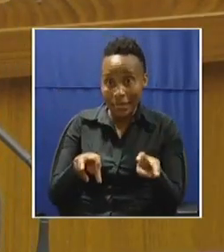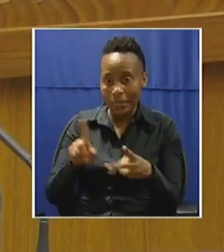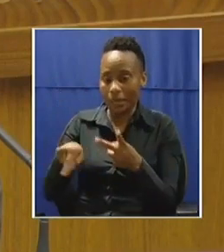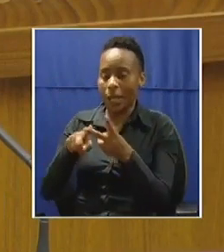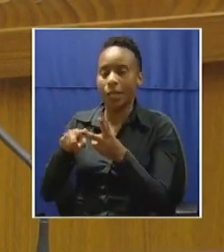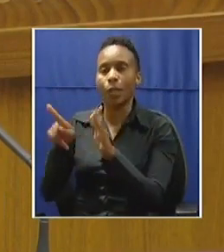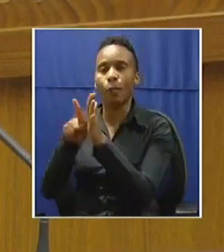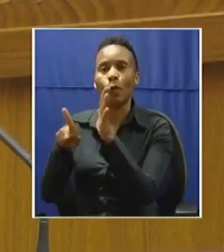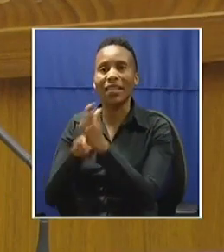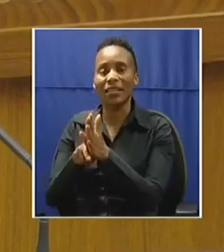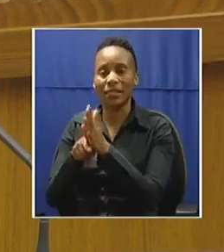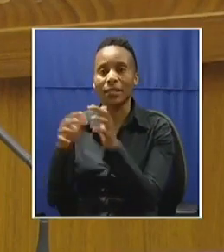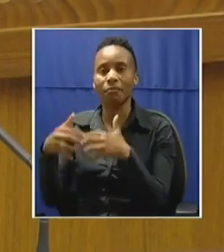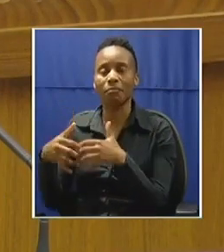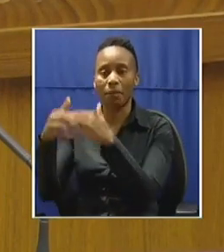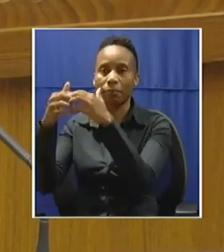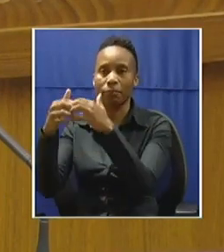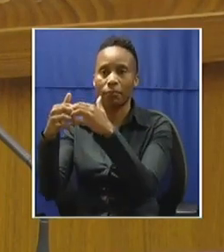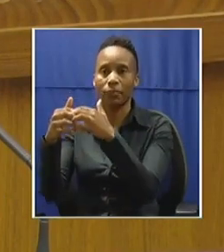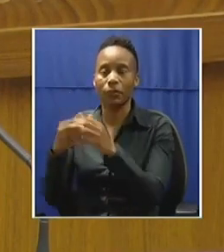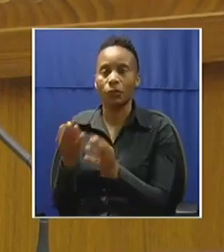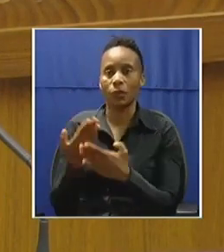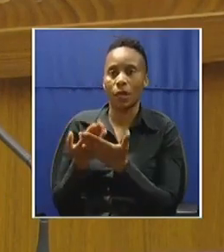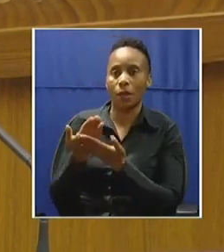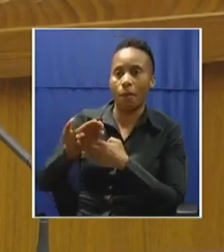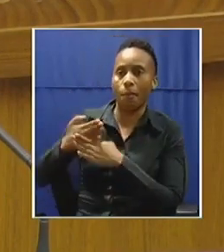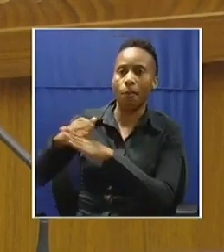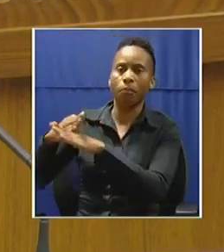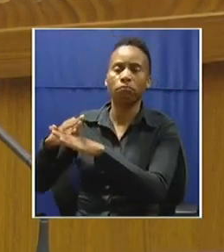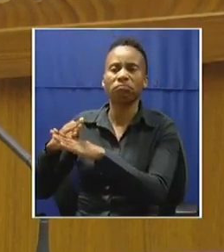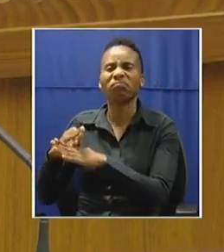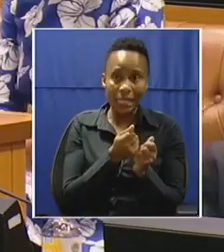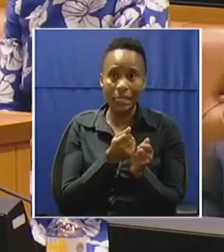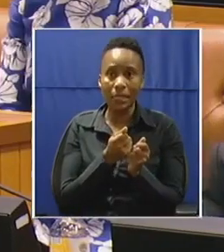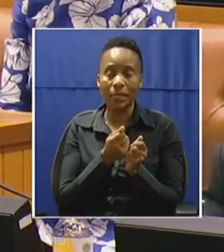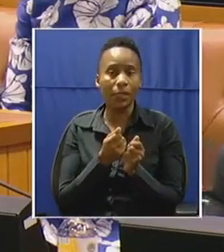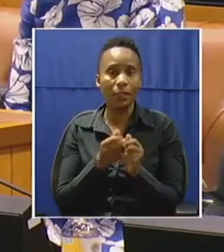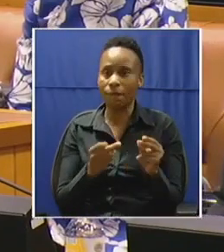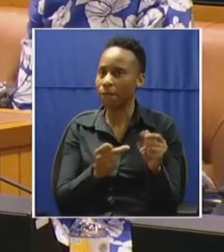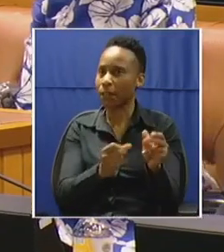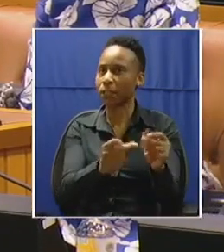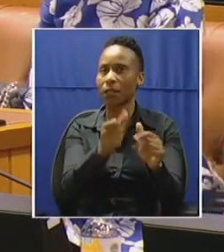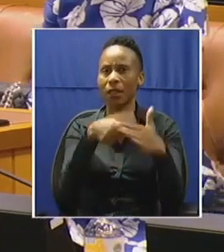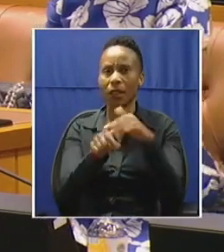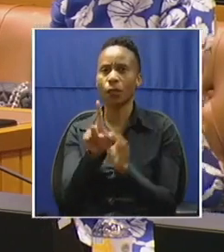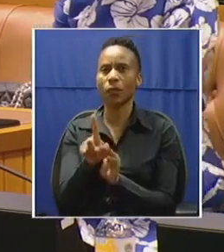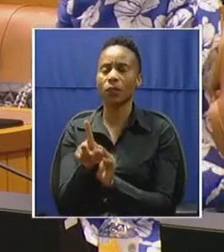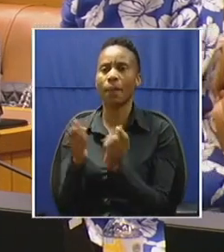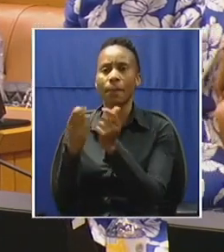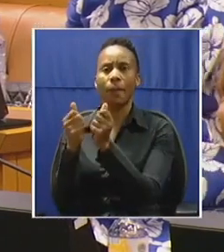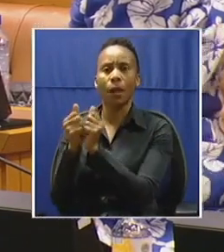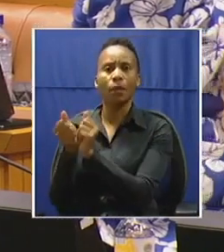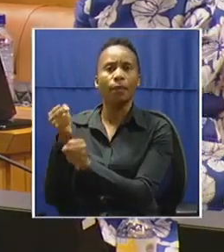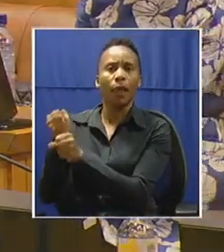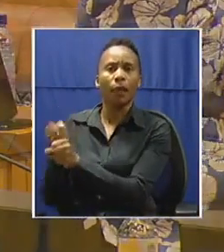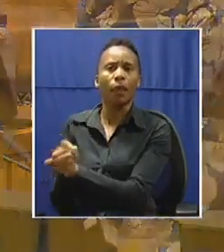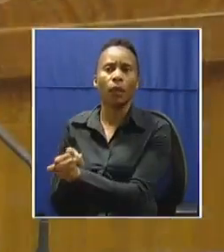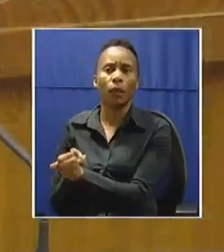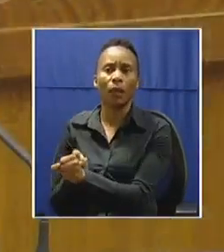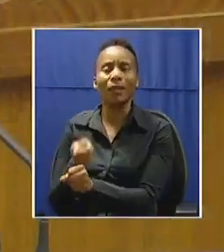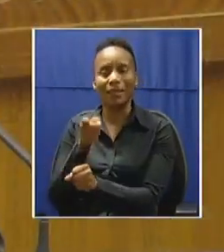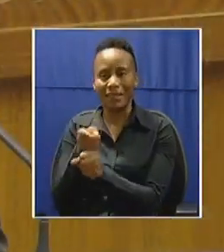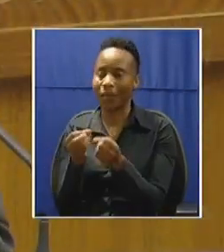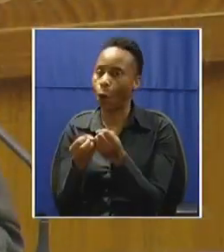But we're so disappointed that I think we lost the opportunity. There were no stimulus that came